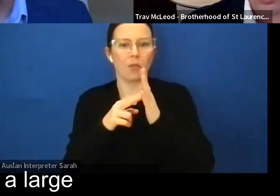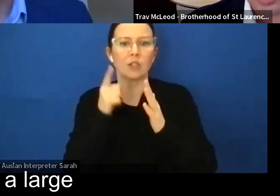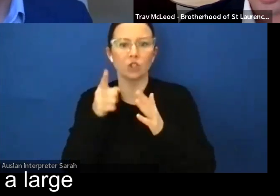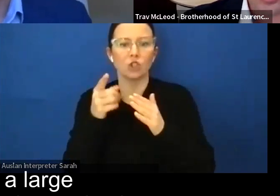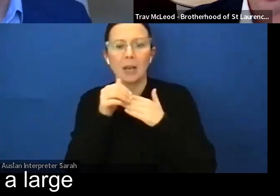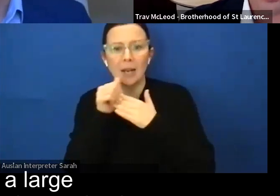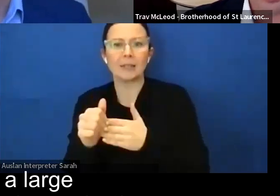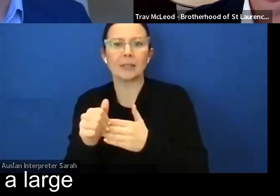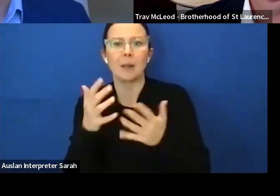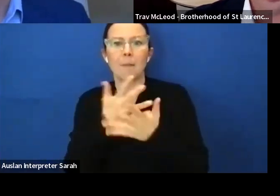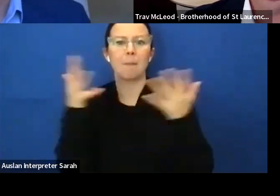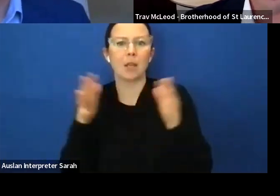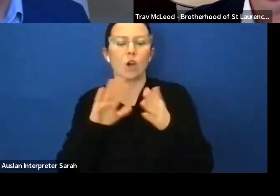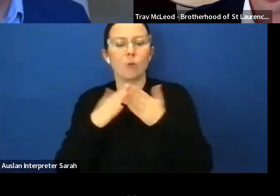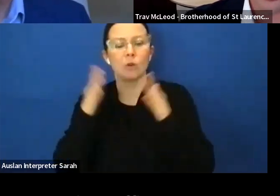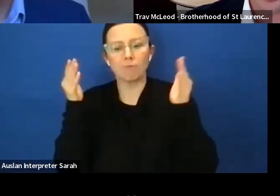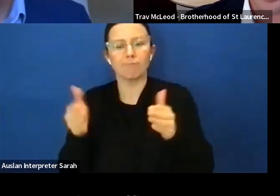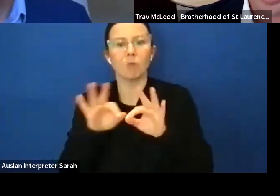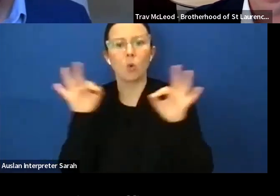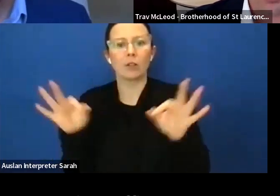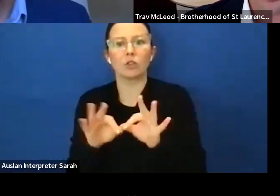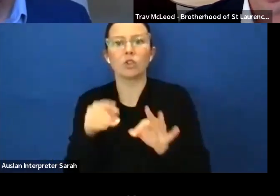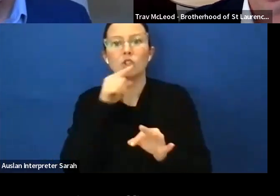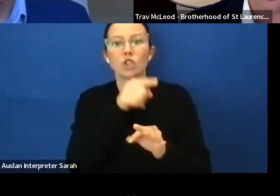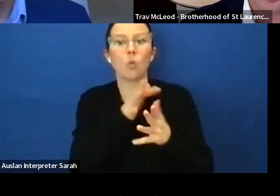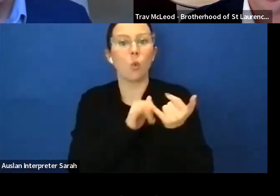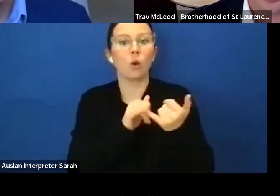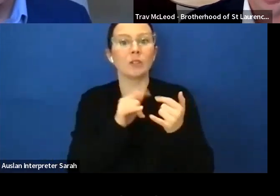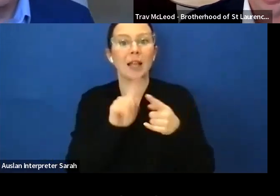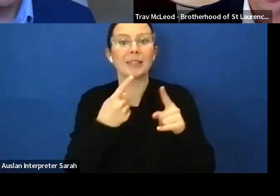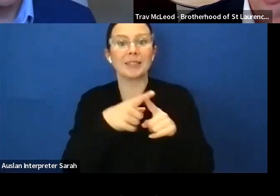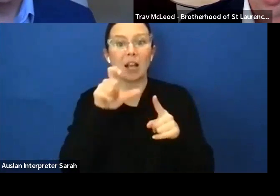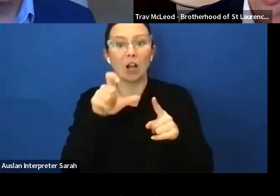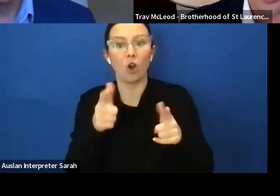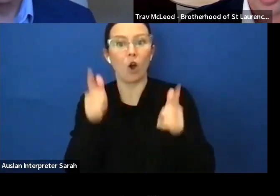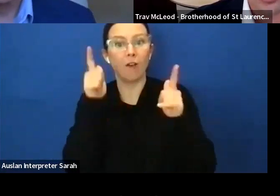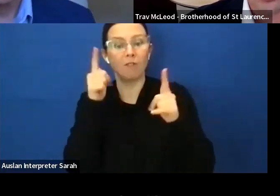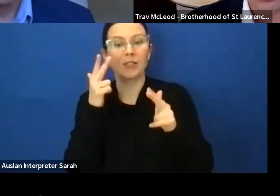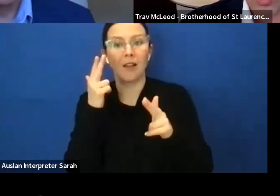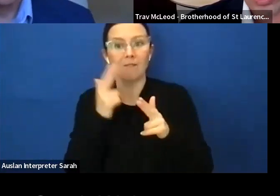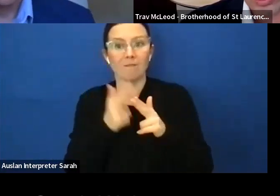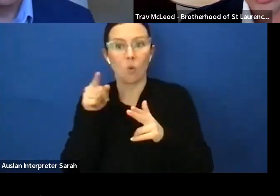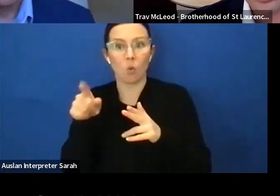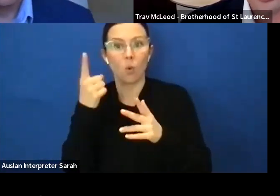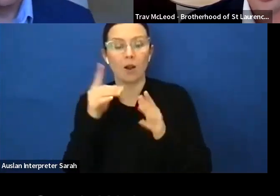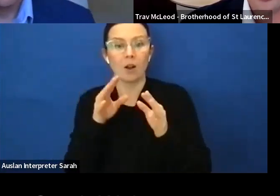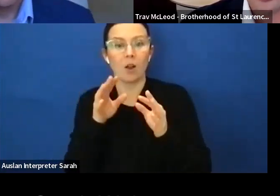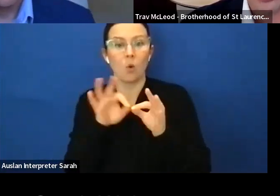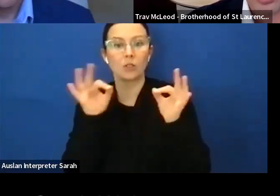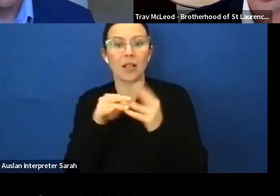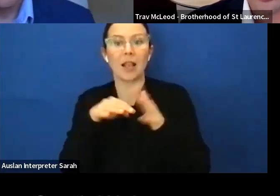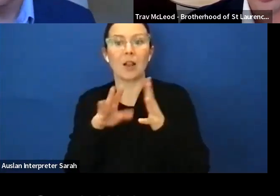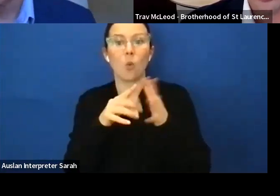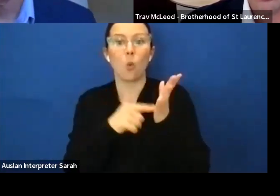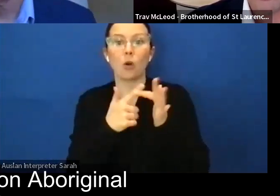community-based organisation. Gretchen was the executive officer of a sector development organisation in Waterloo in New